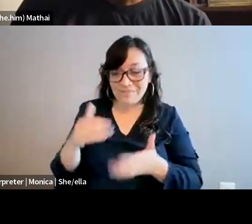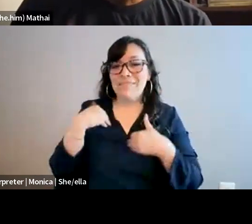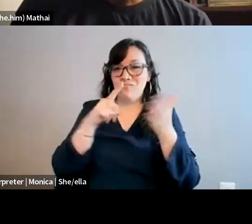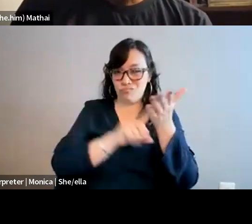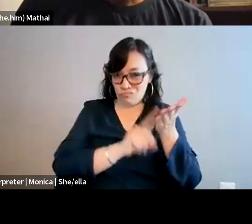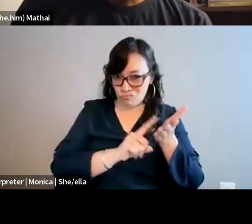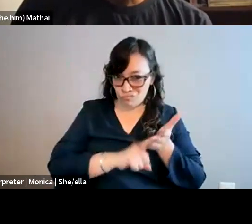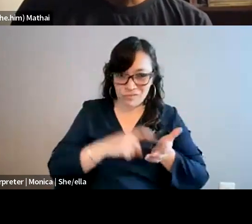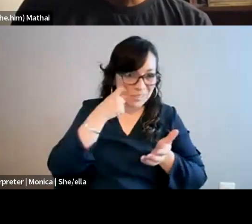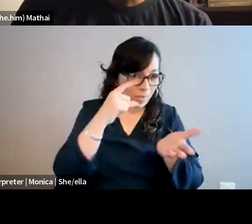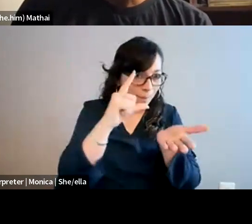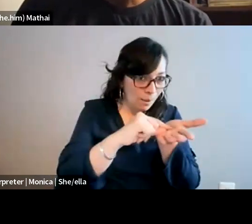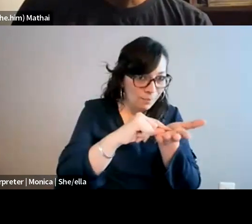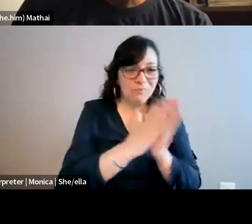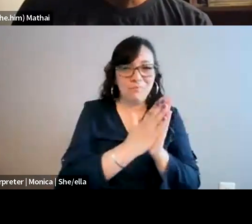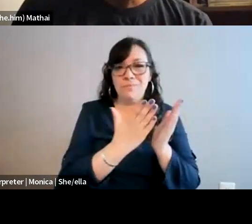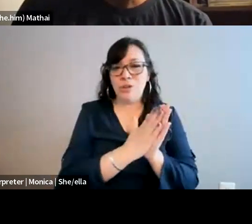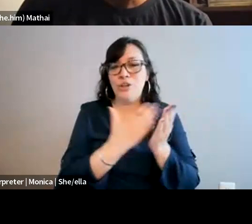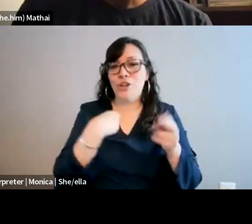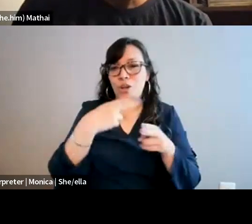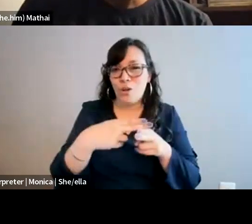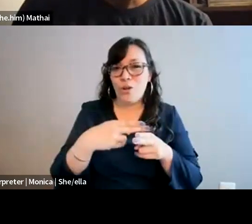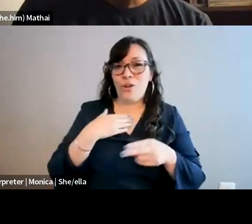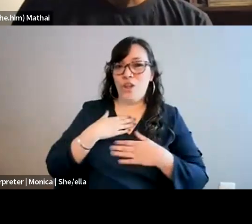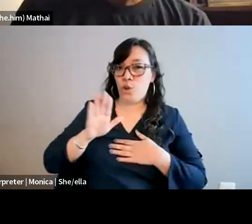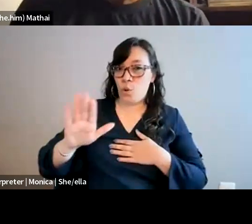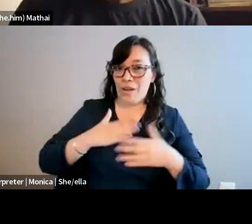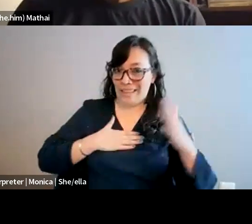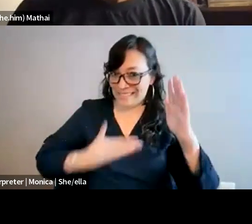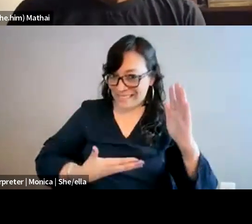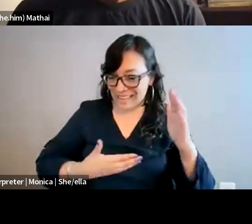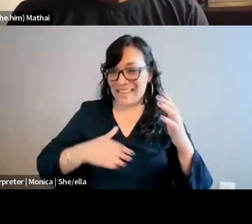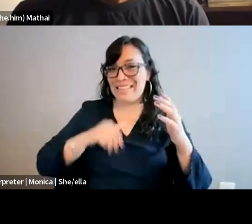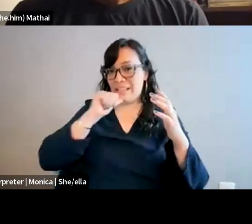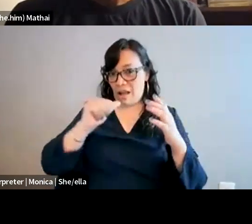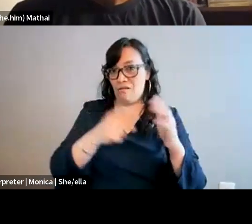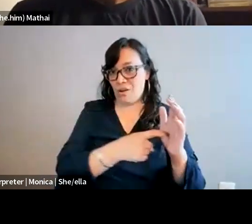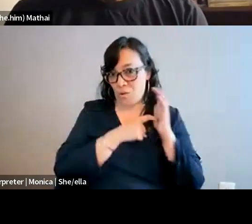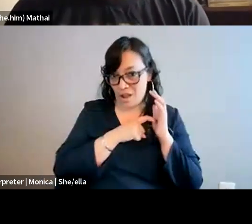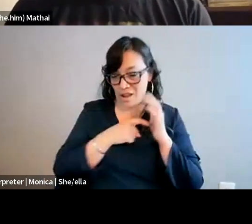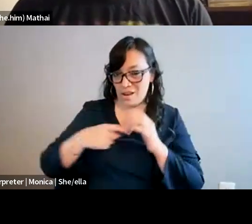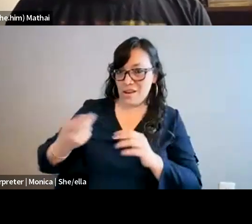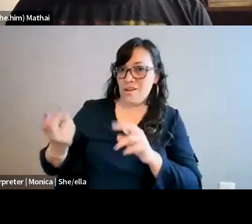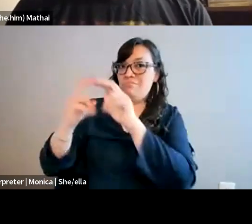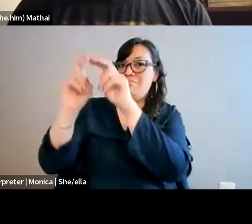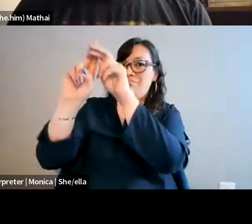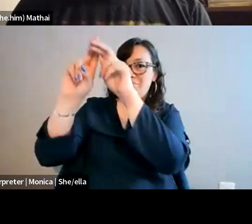recently published a book called Your Consent Is Not Required, The Rise in Psychiatric Detentions, Forced Treatment, and